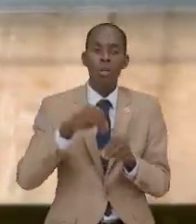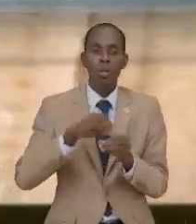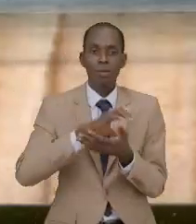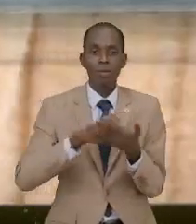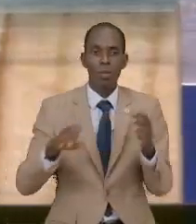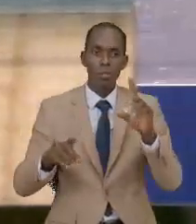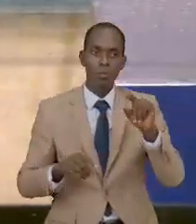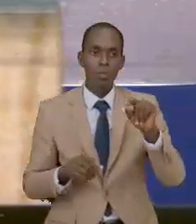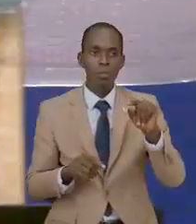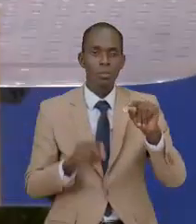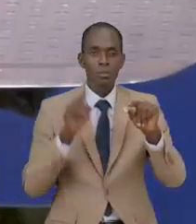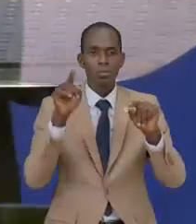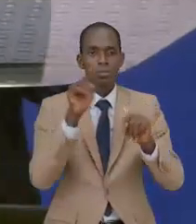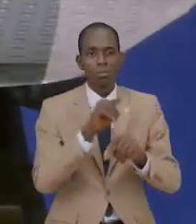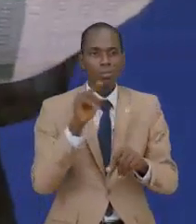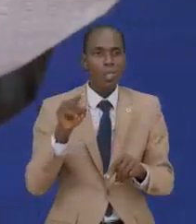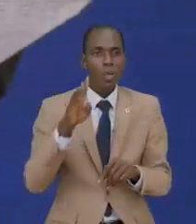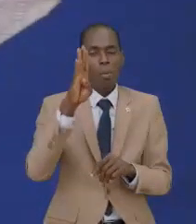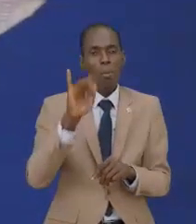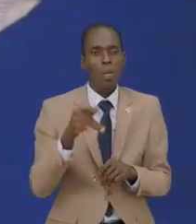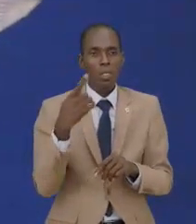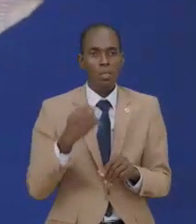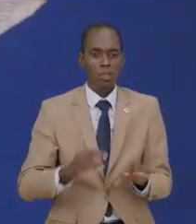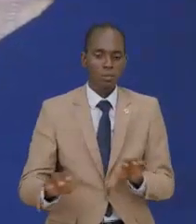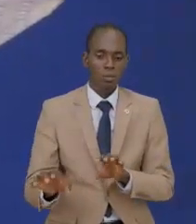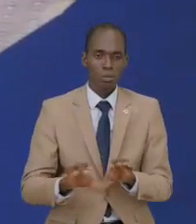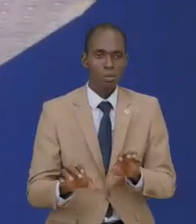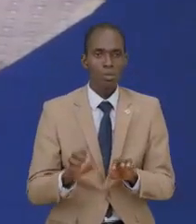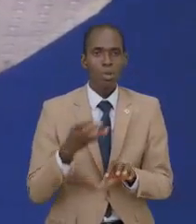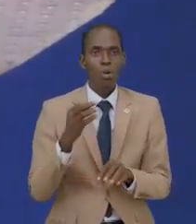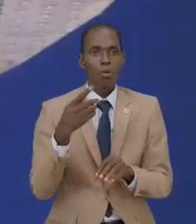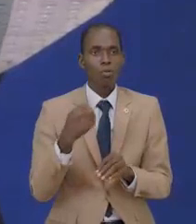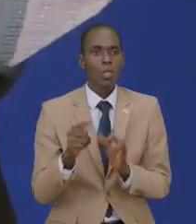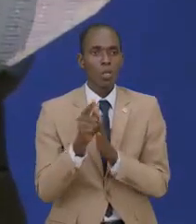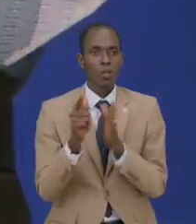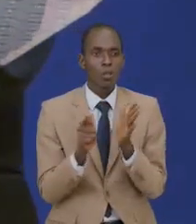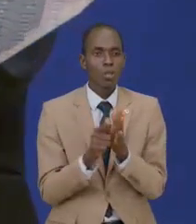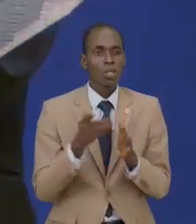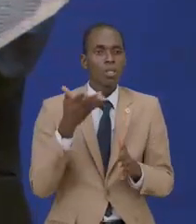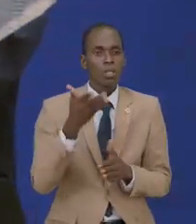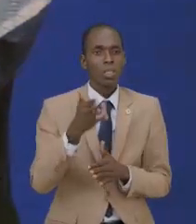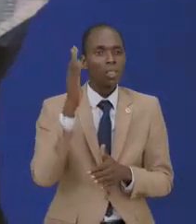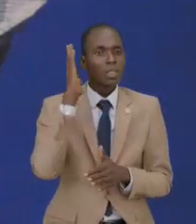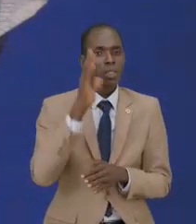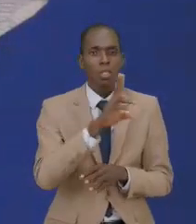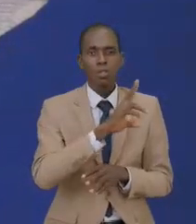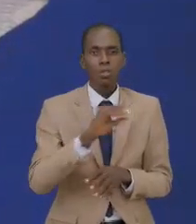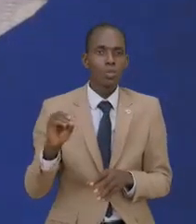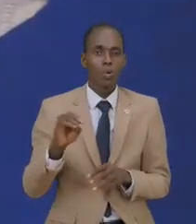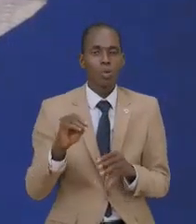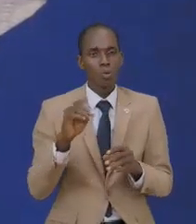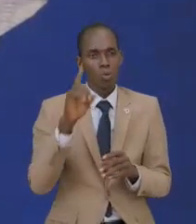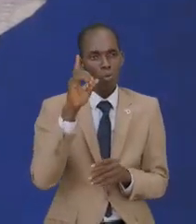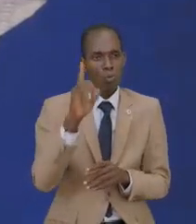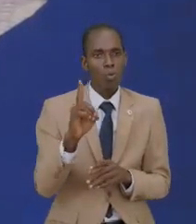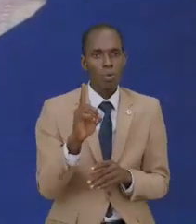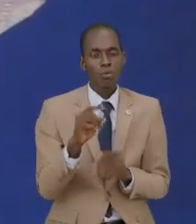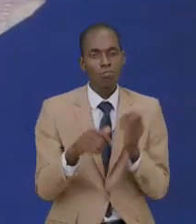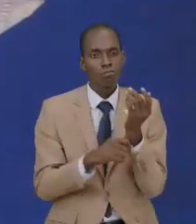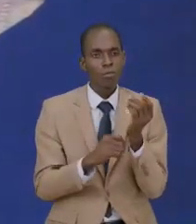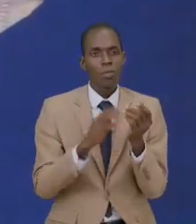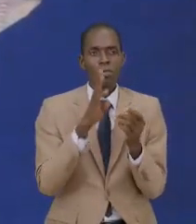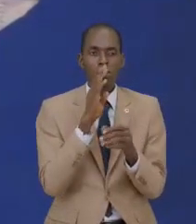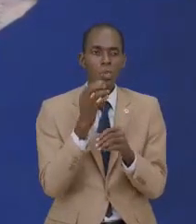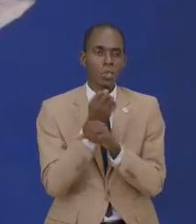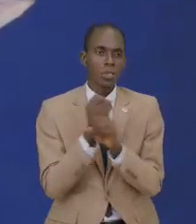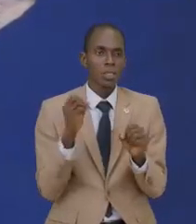20, therefore, by the deeds of the law shall no man be justified in his